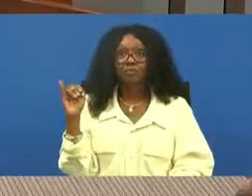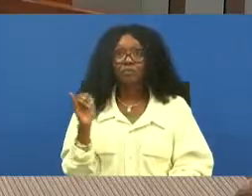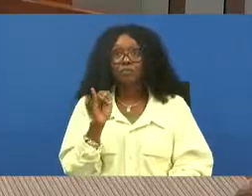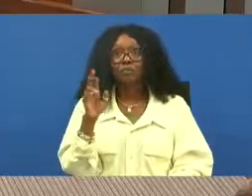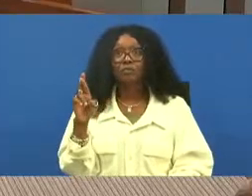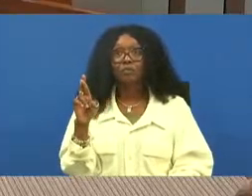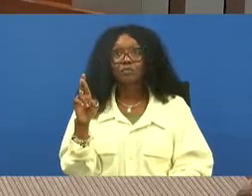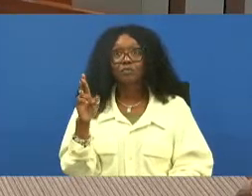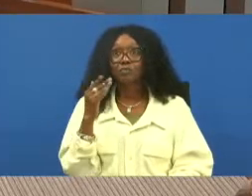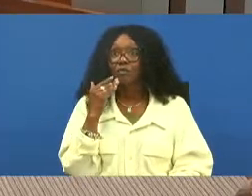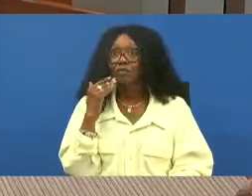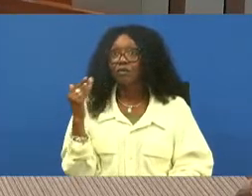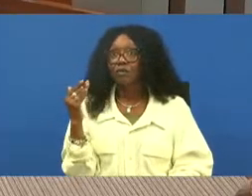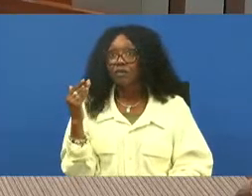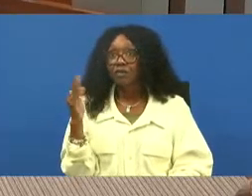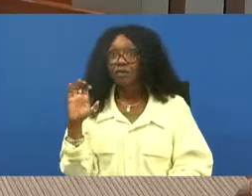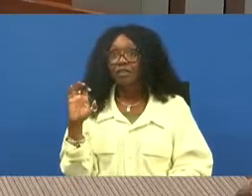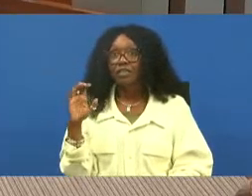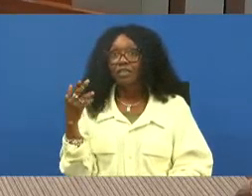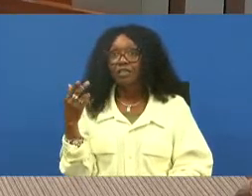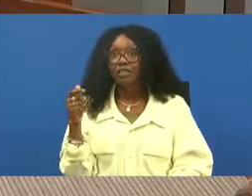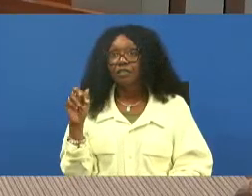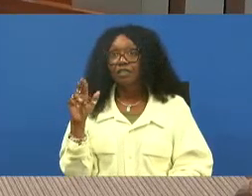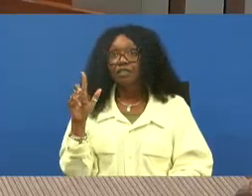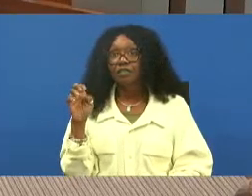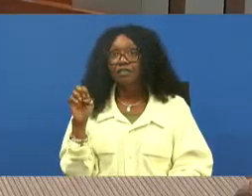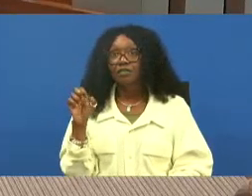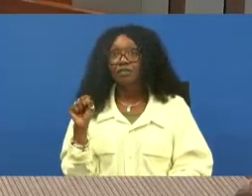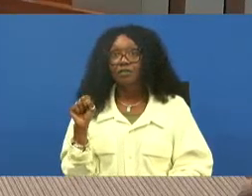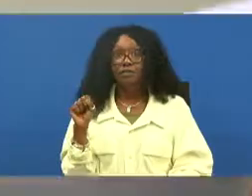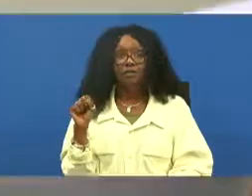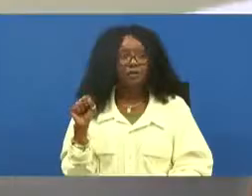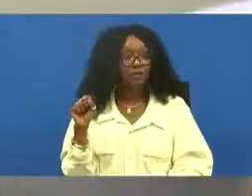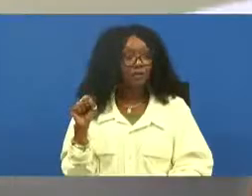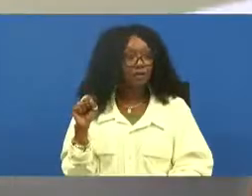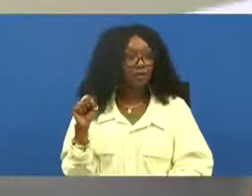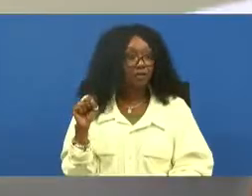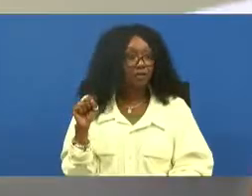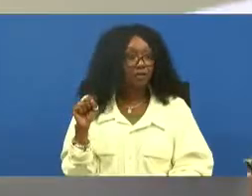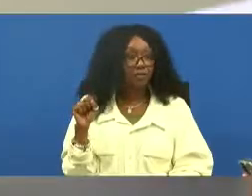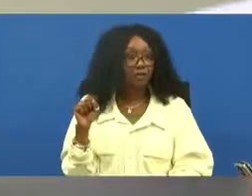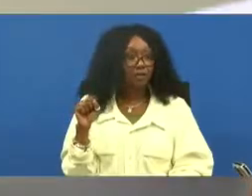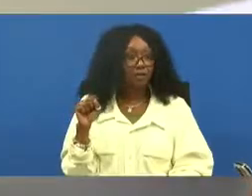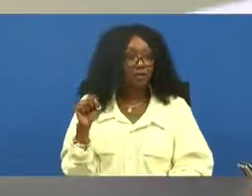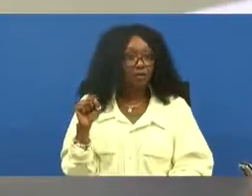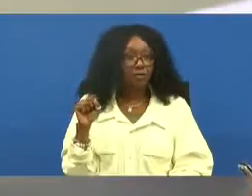Thank you, sir. Charles and Greg, please, both of you guys.